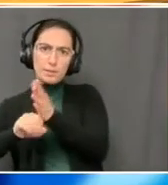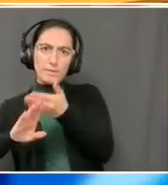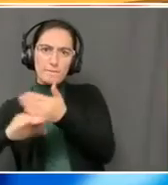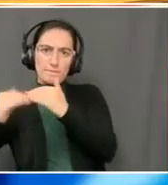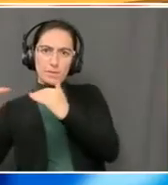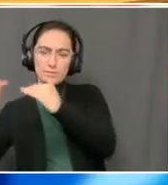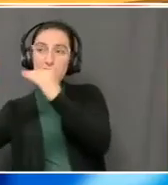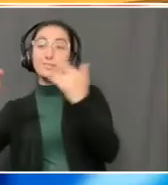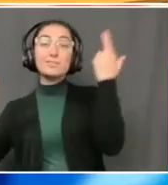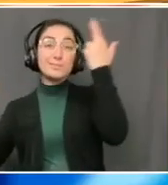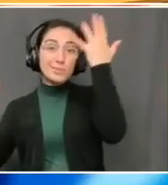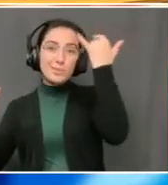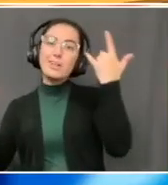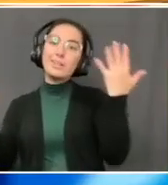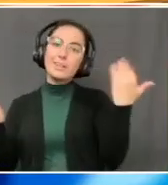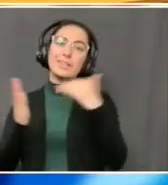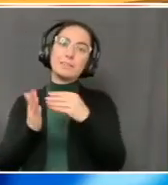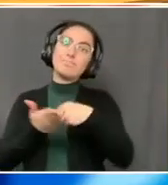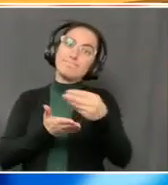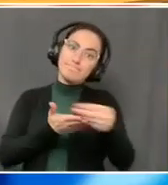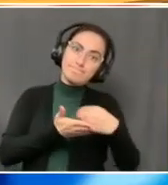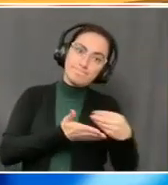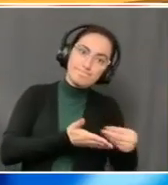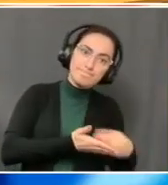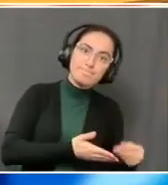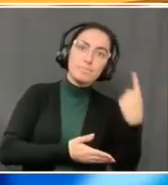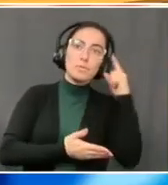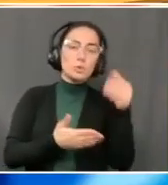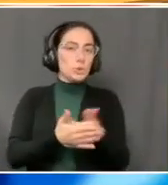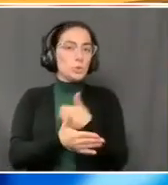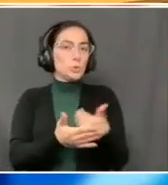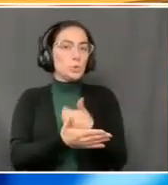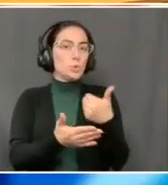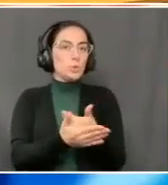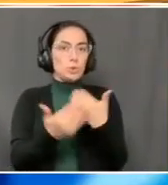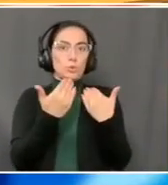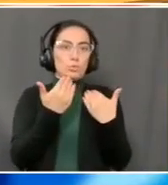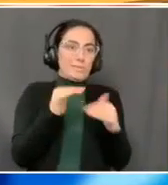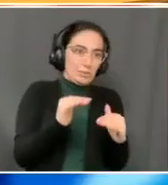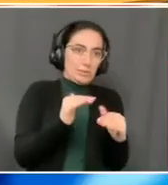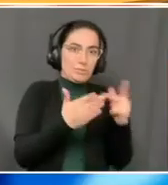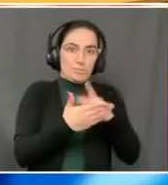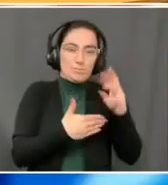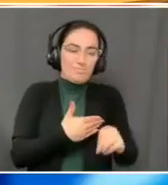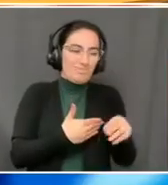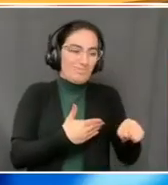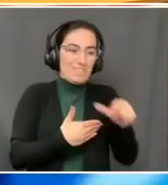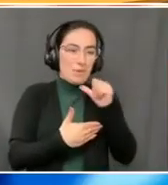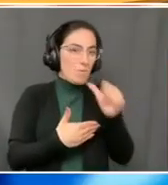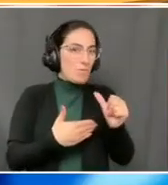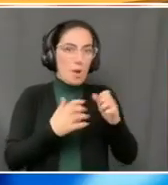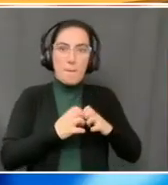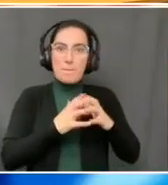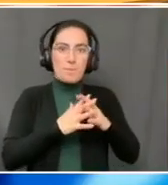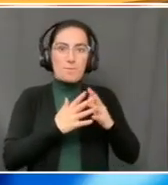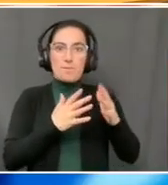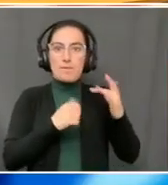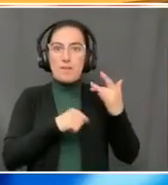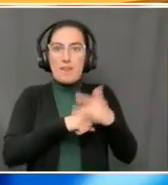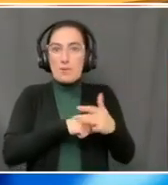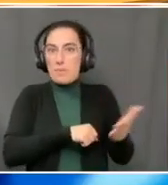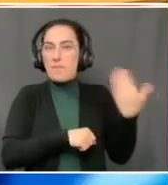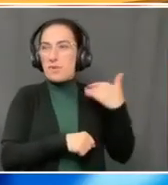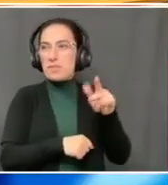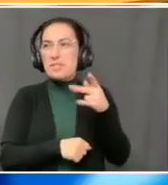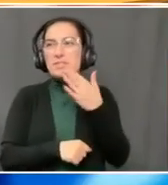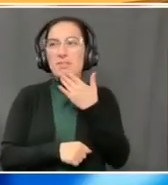because of substantial spending in new restricted programs that did not exist previously. And that's that purple that you